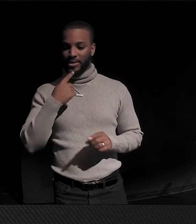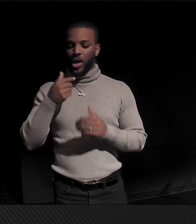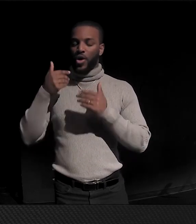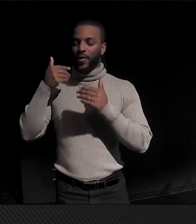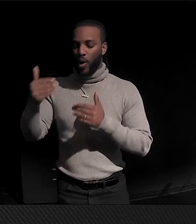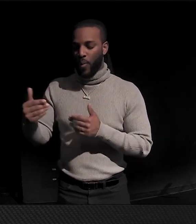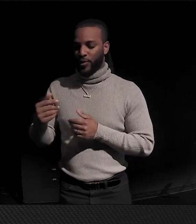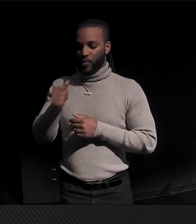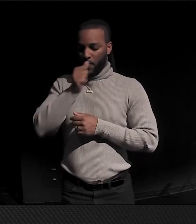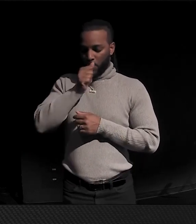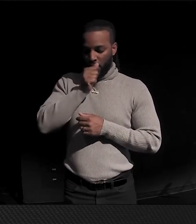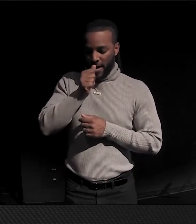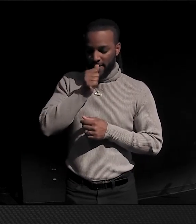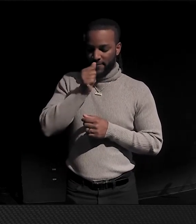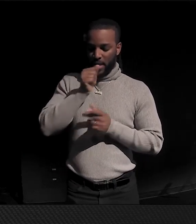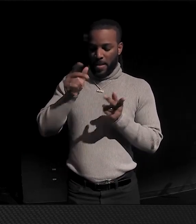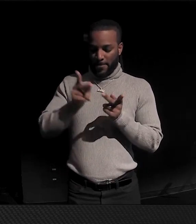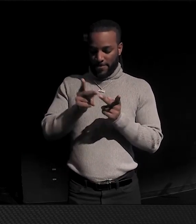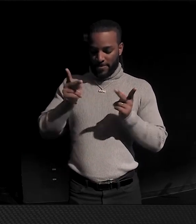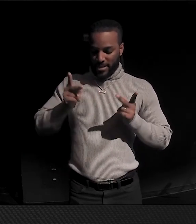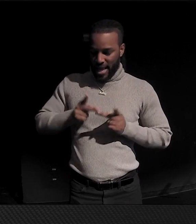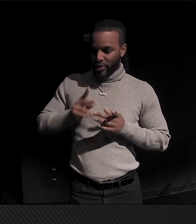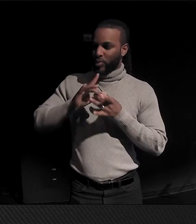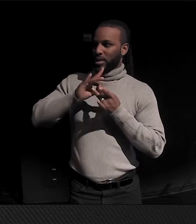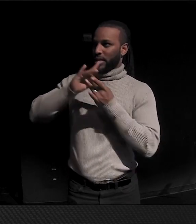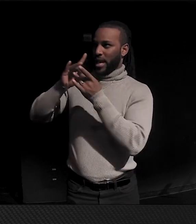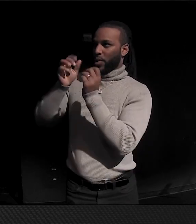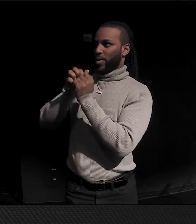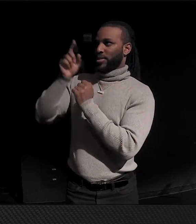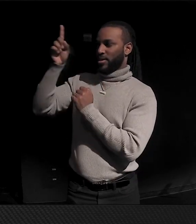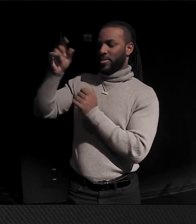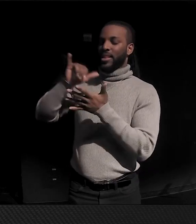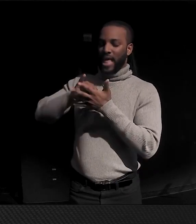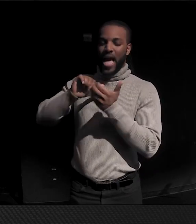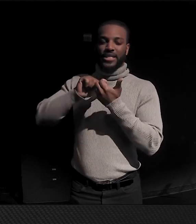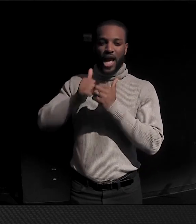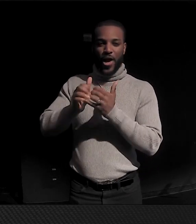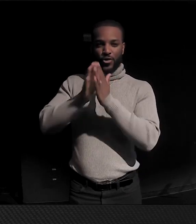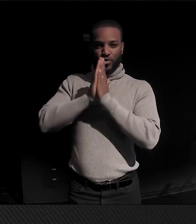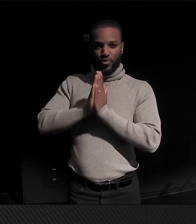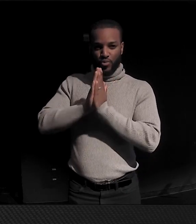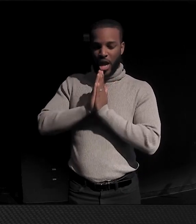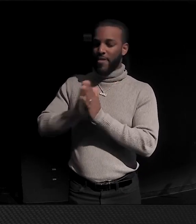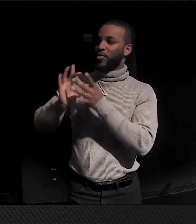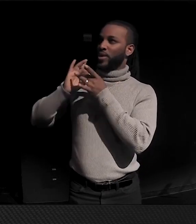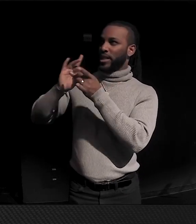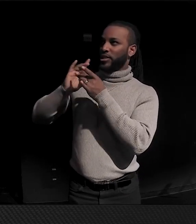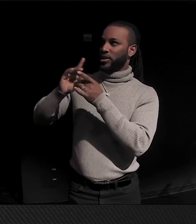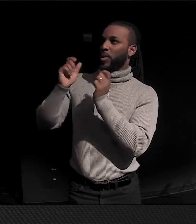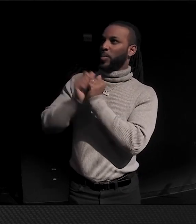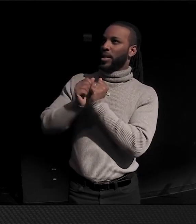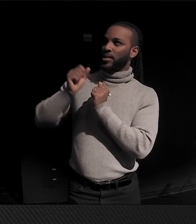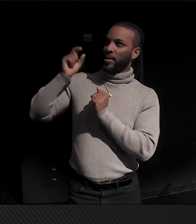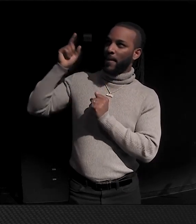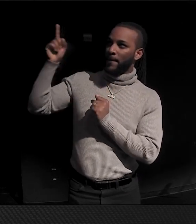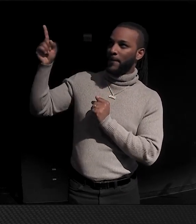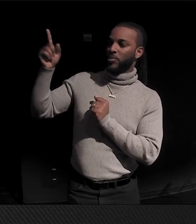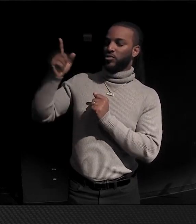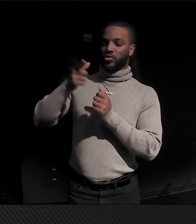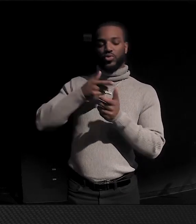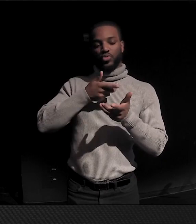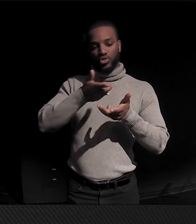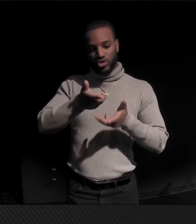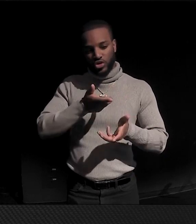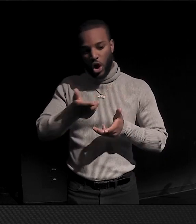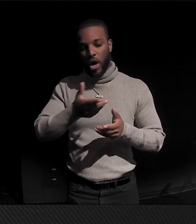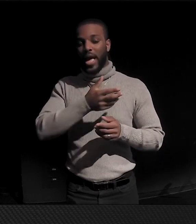intimate place with me. Go into a private place to connect, to be still, to relationally commune with me, to talk